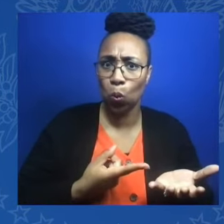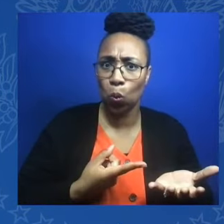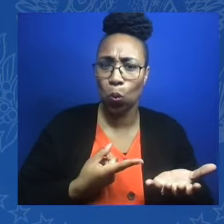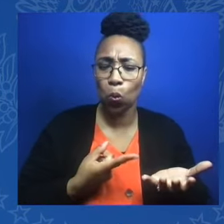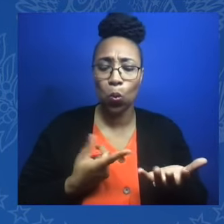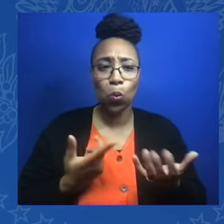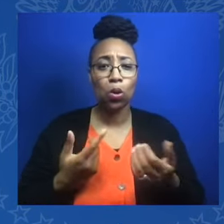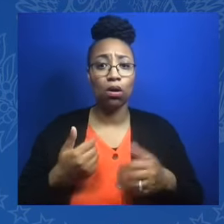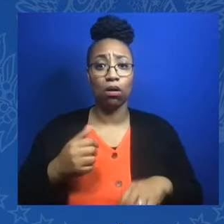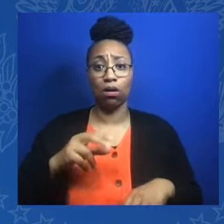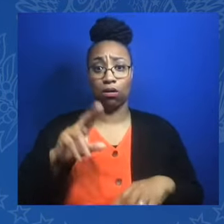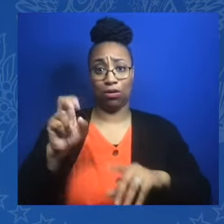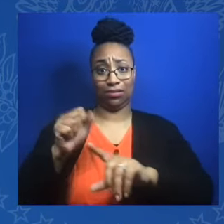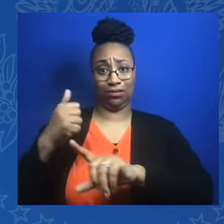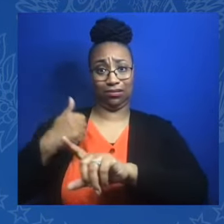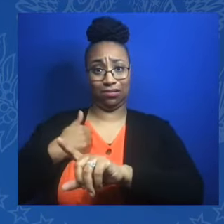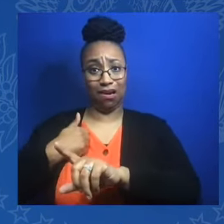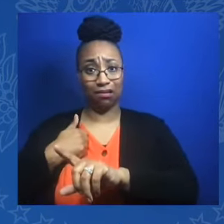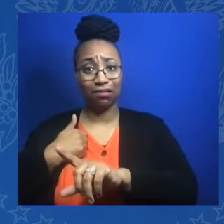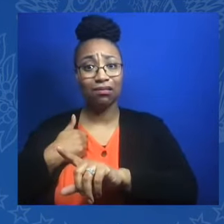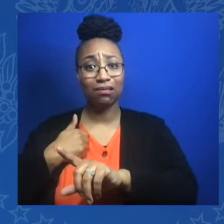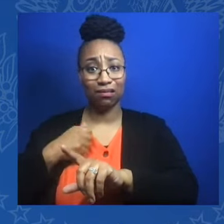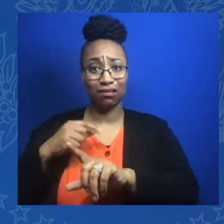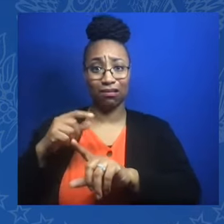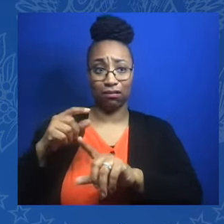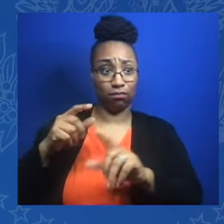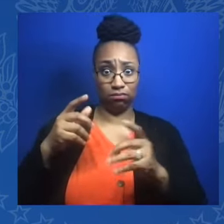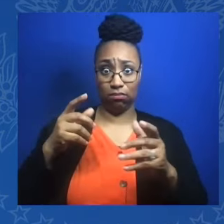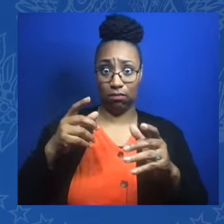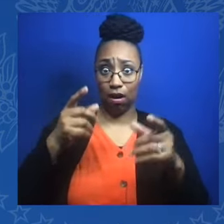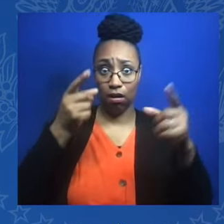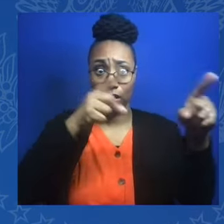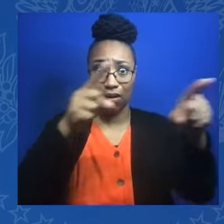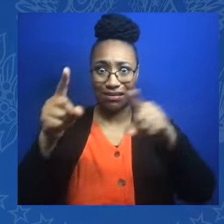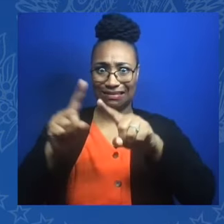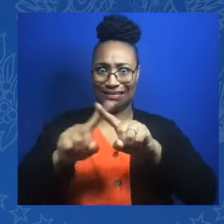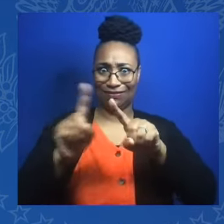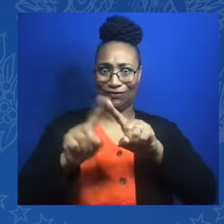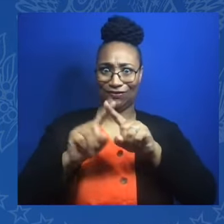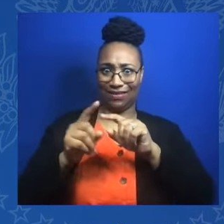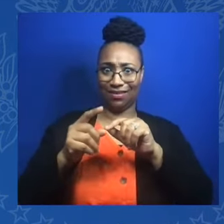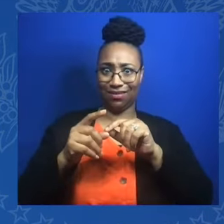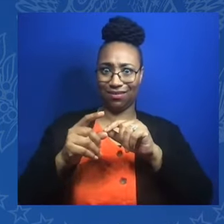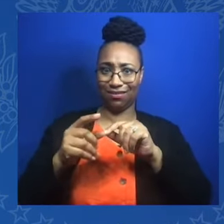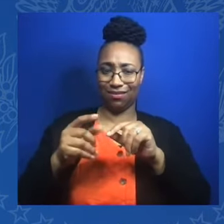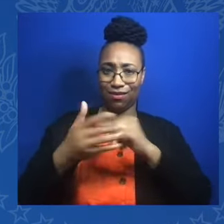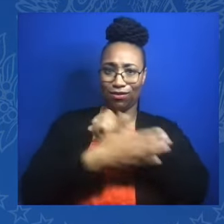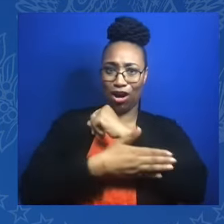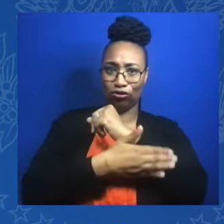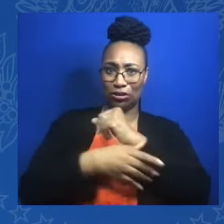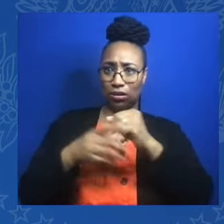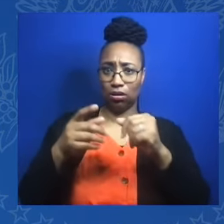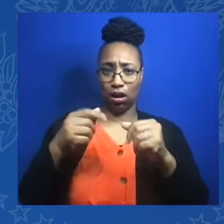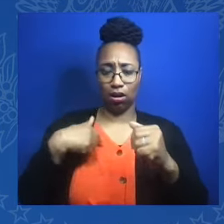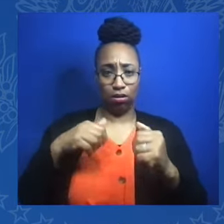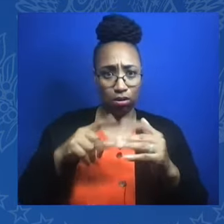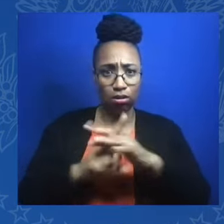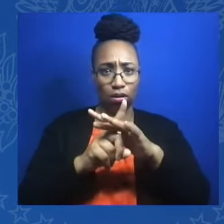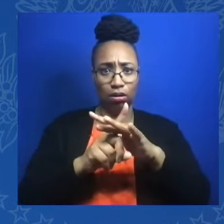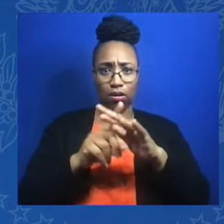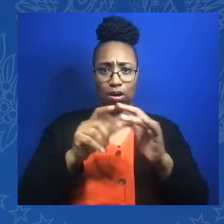other nations, represents an integrated new approach to the migration challenge, which is real. One that